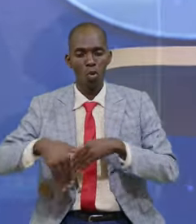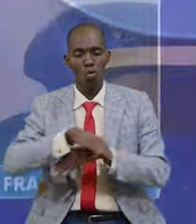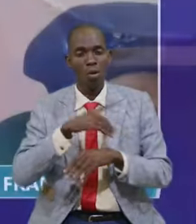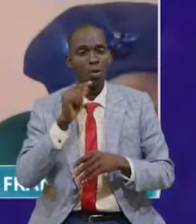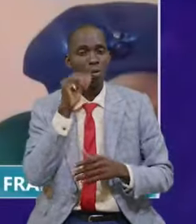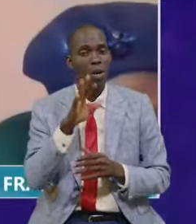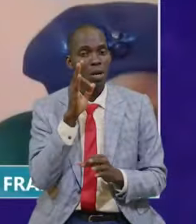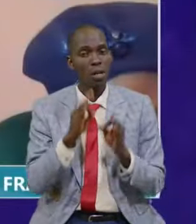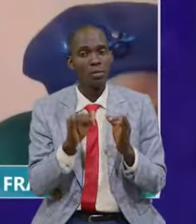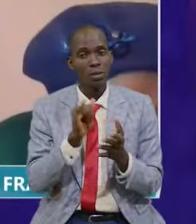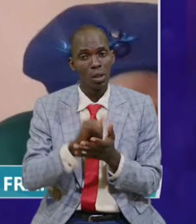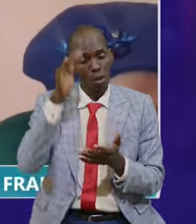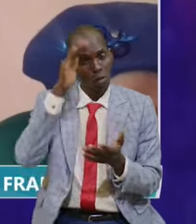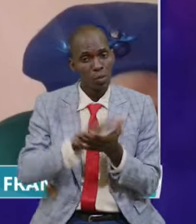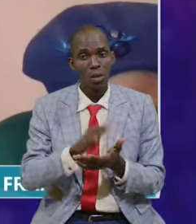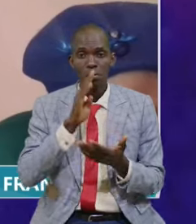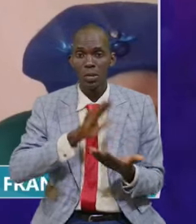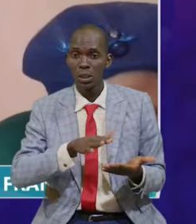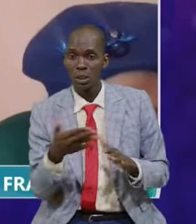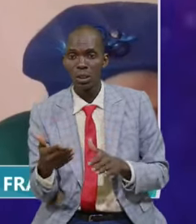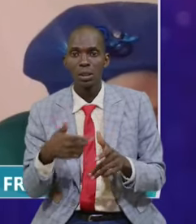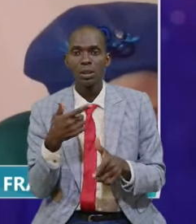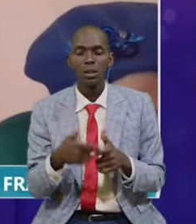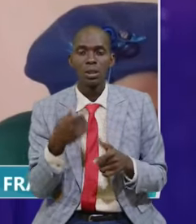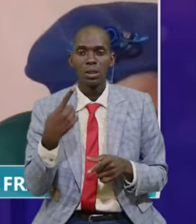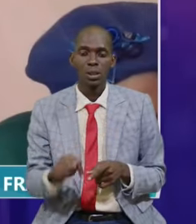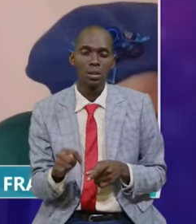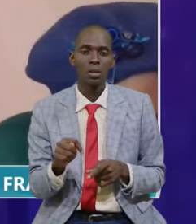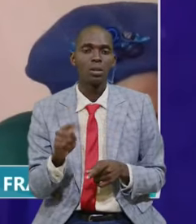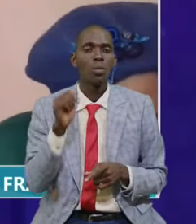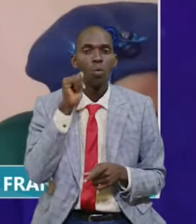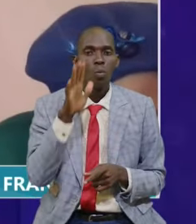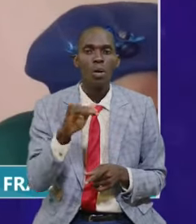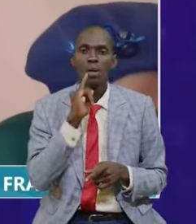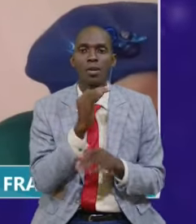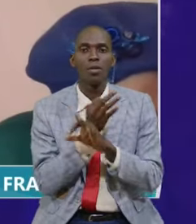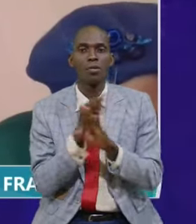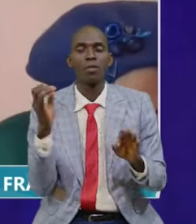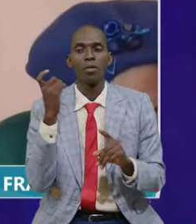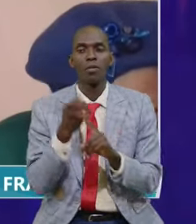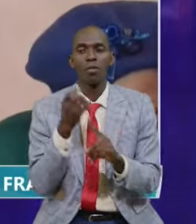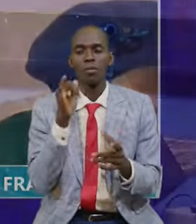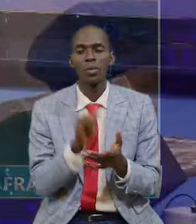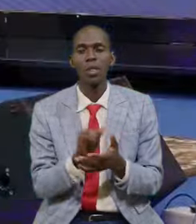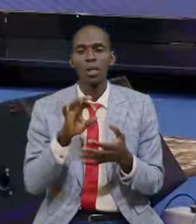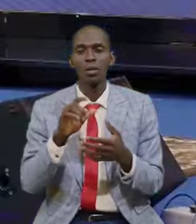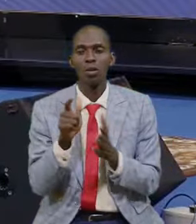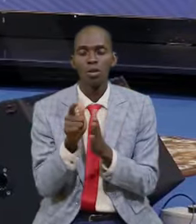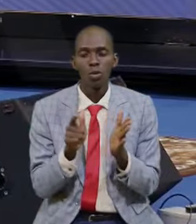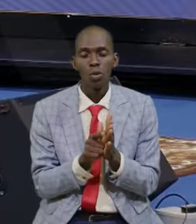dead, she's free from that law, so that she's no